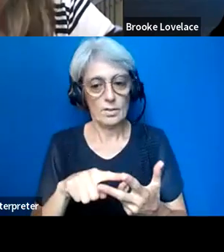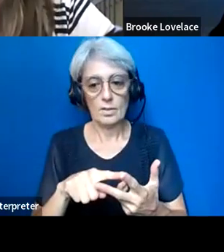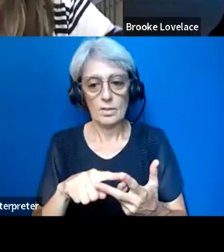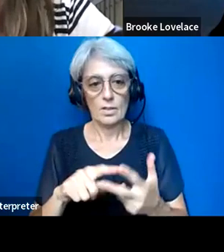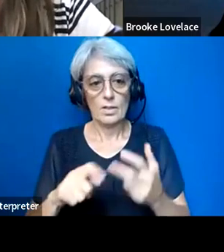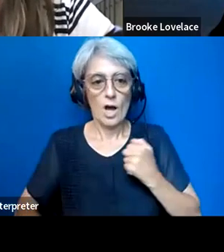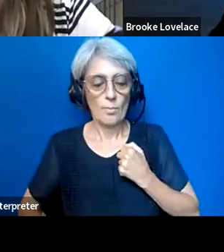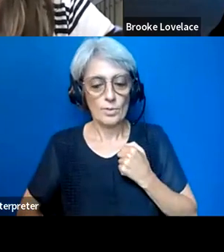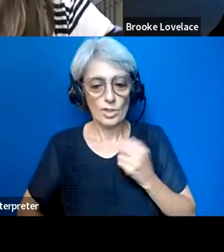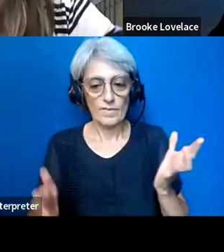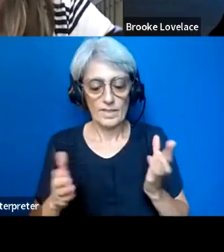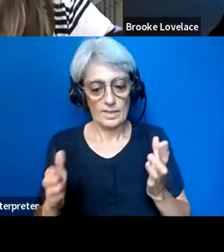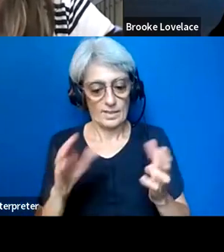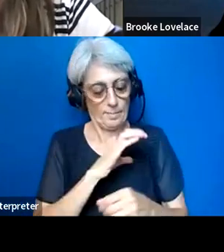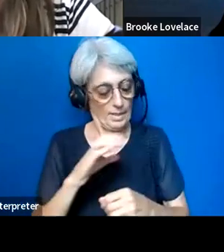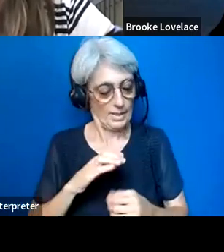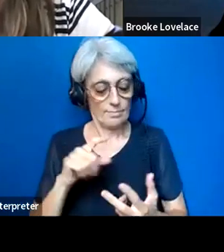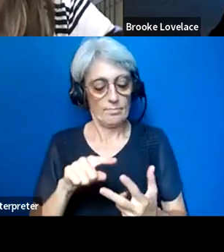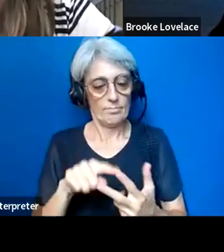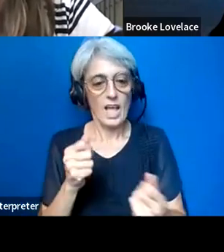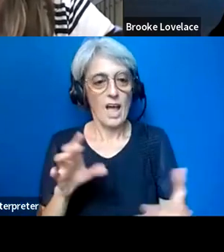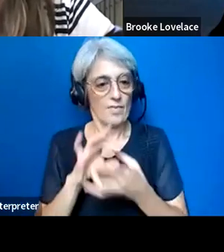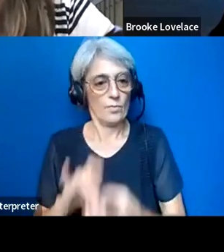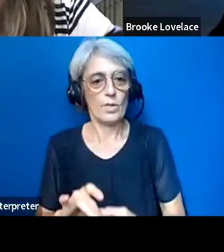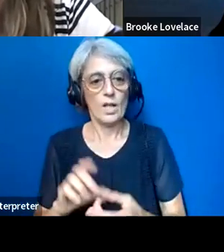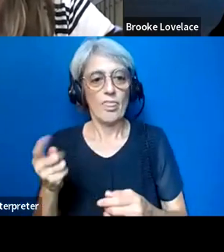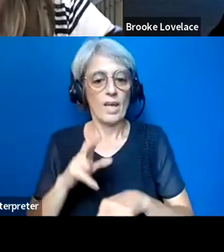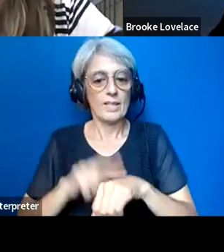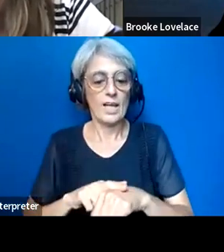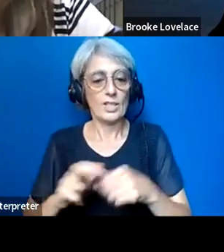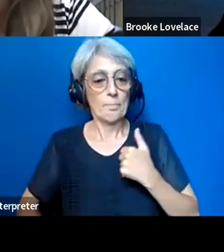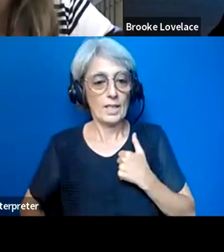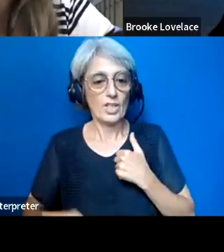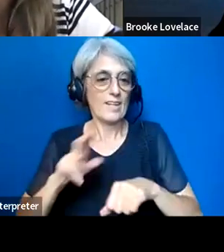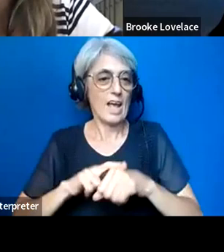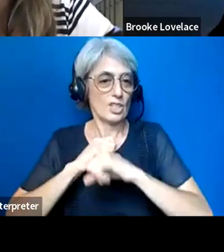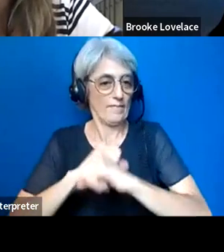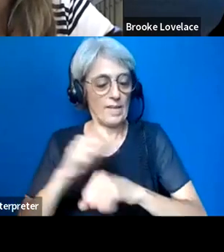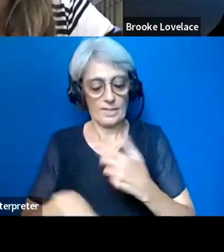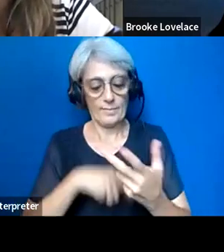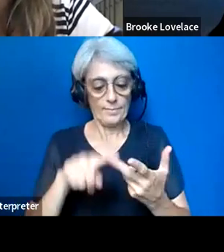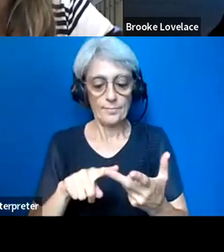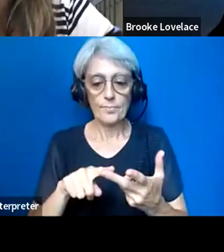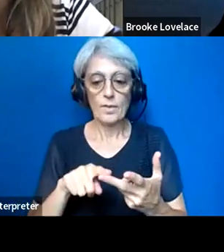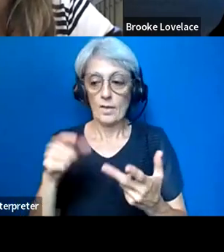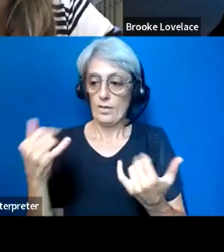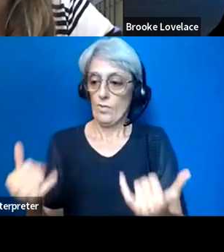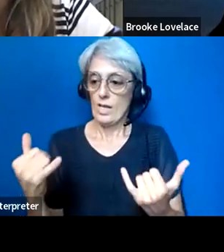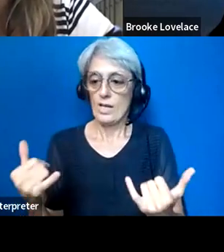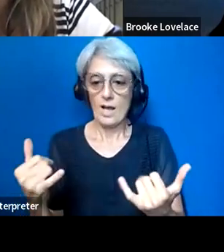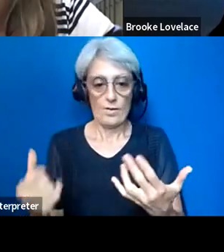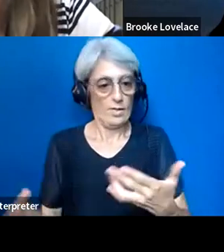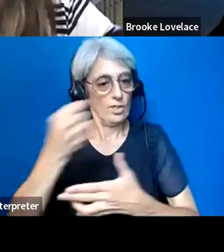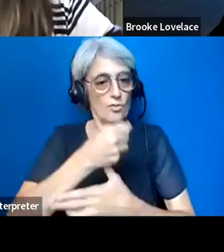Services Committee, and that has everything to do with the nation's military and national defense. And then she is currently the ranking member